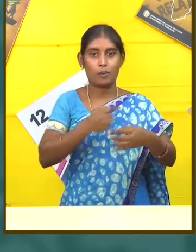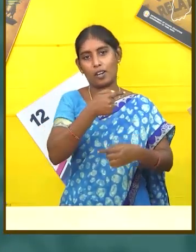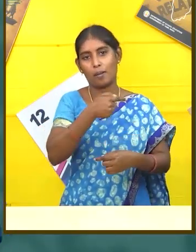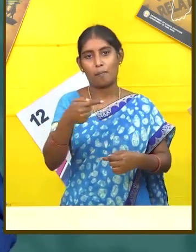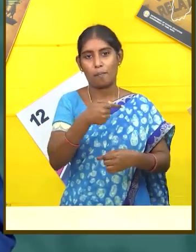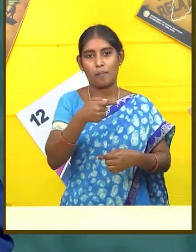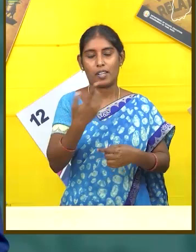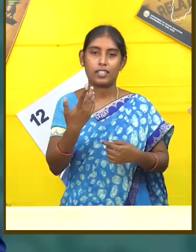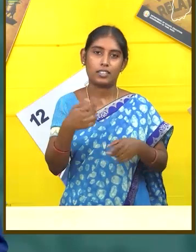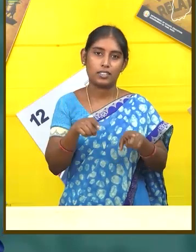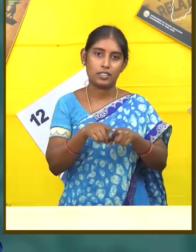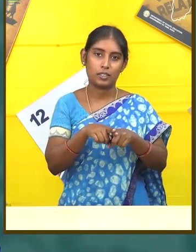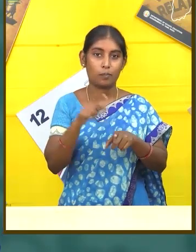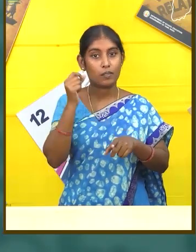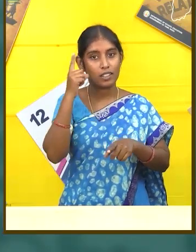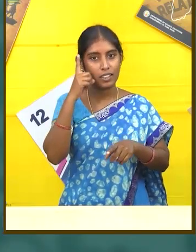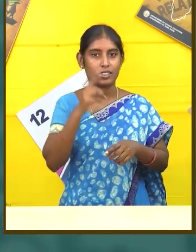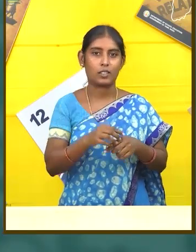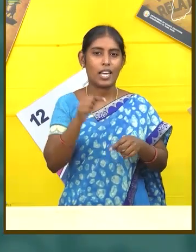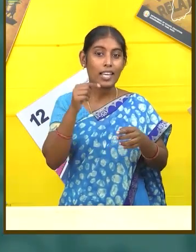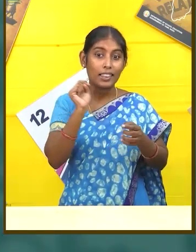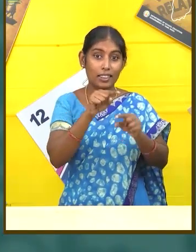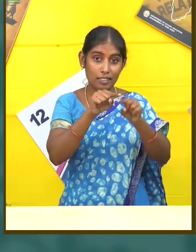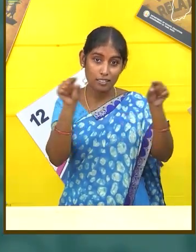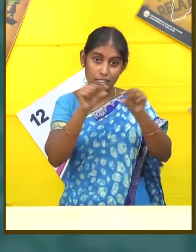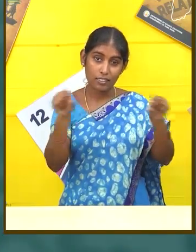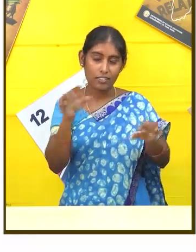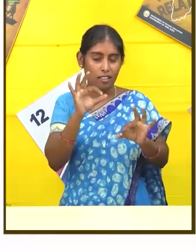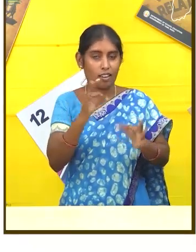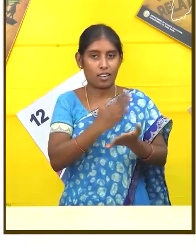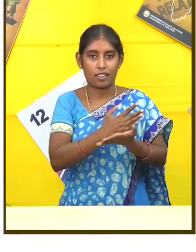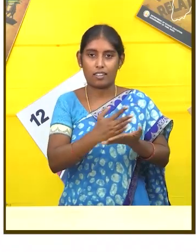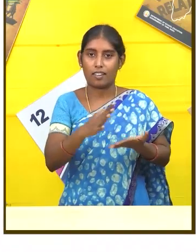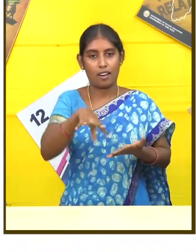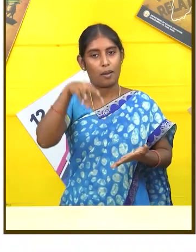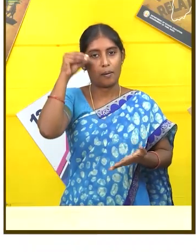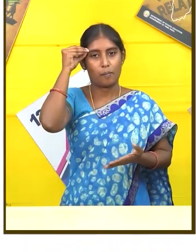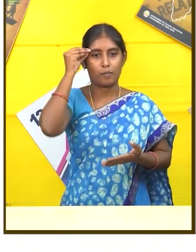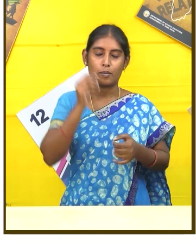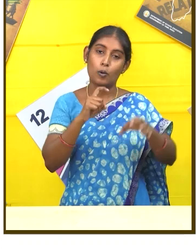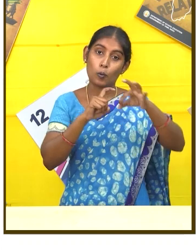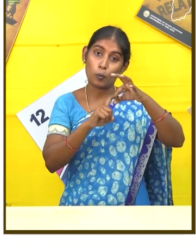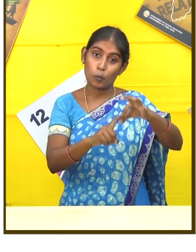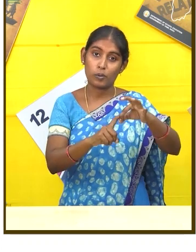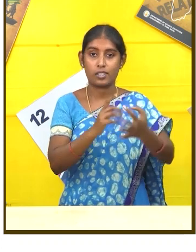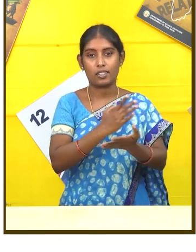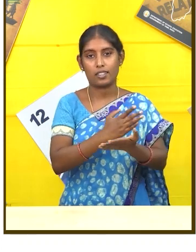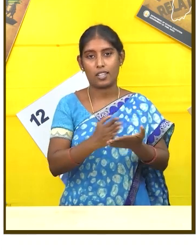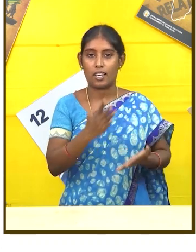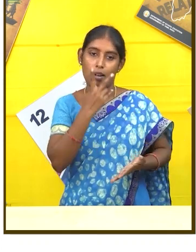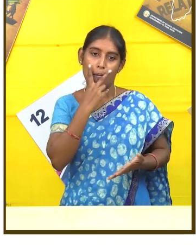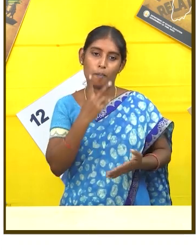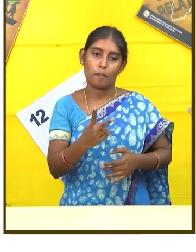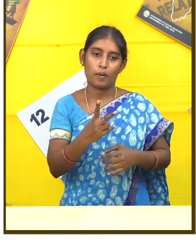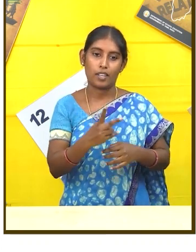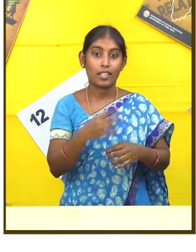they didn't use even the word after, they used the word hence. 6 years hence. But in the question you will see, it